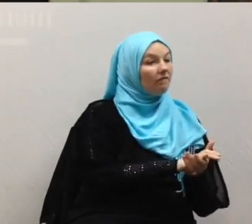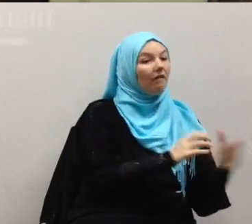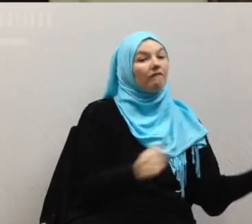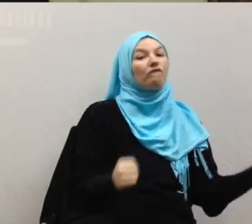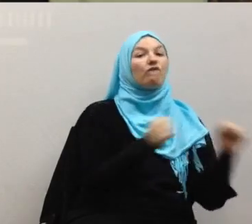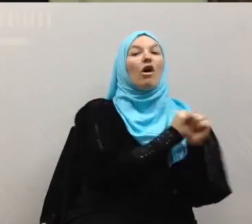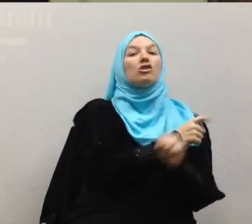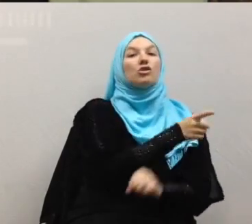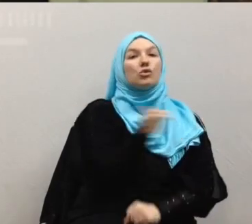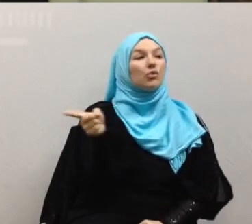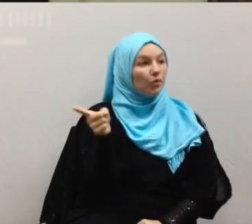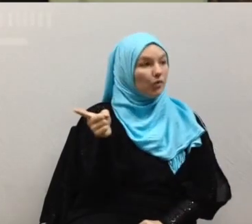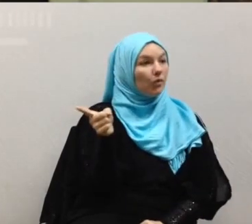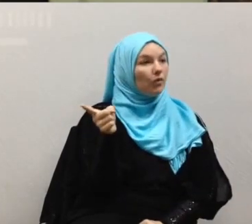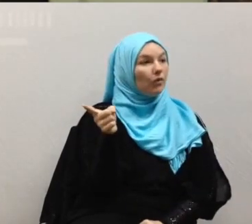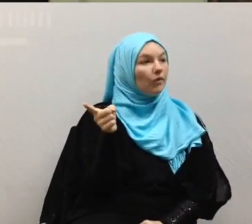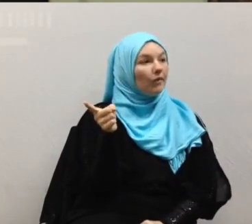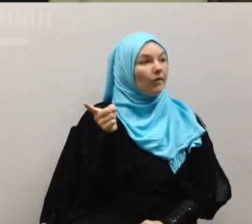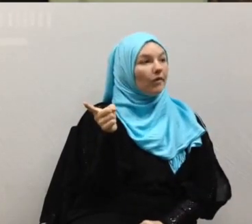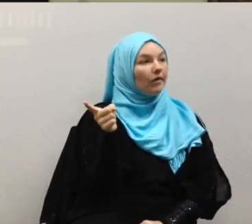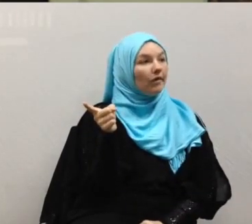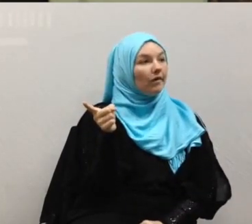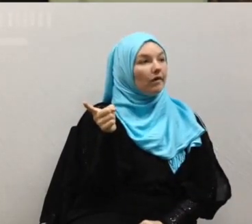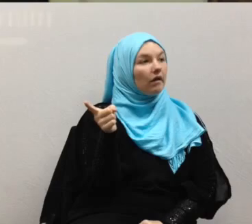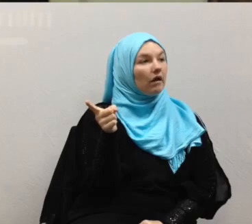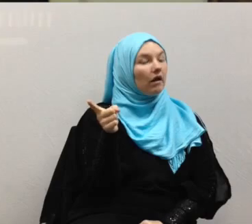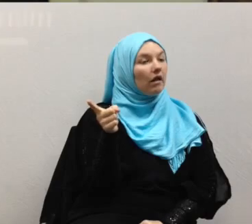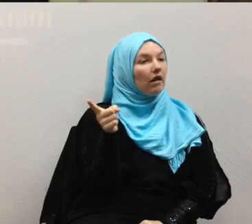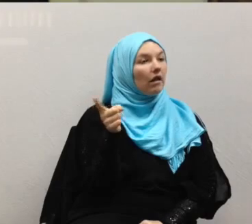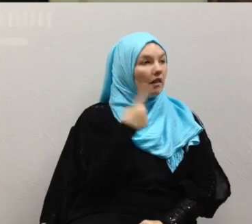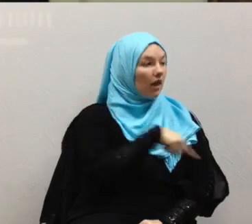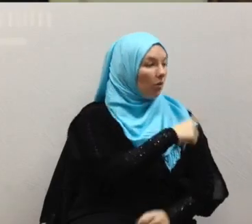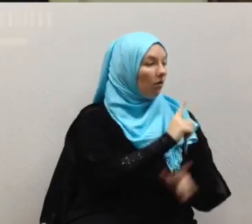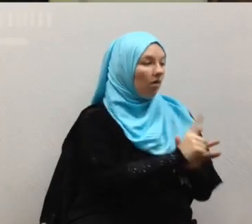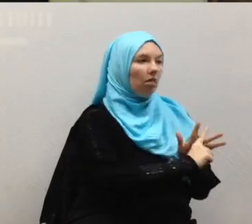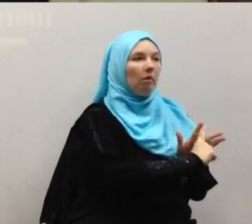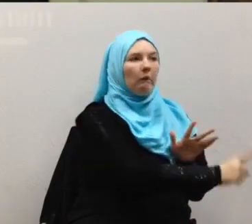backs in flight. They would have fled.